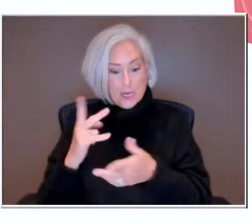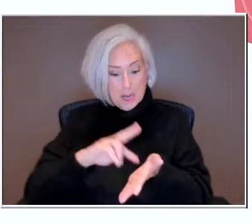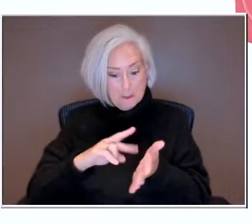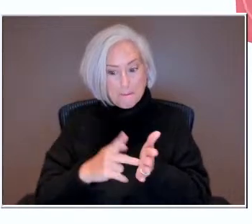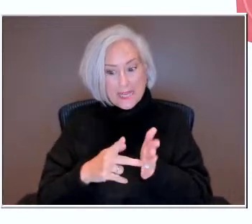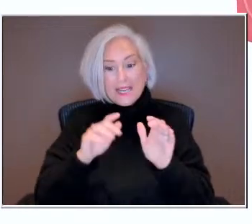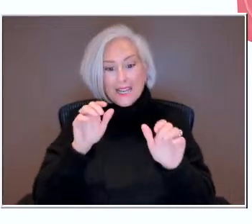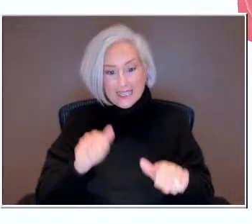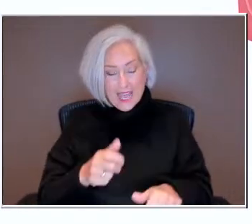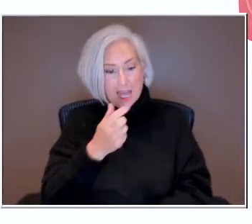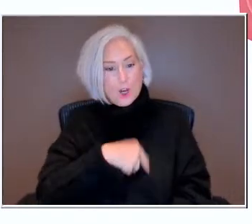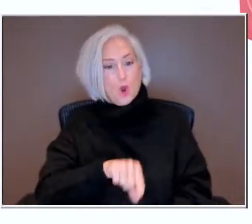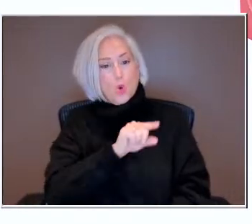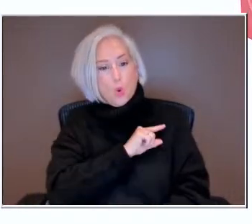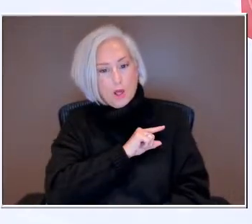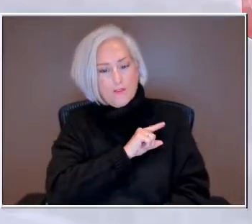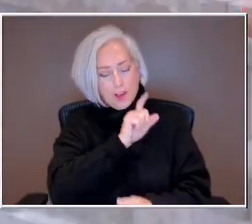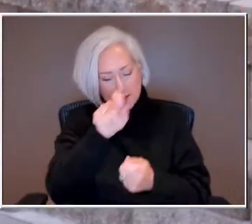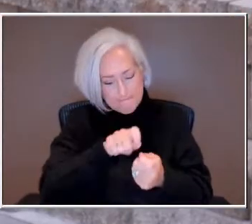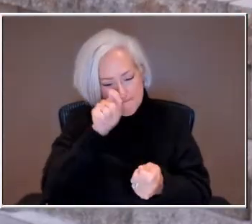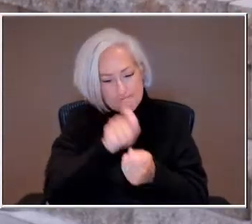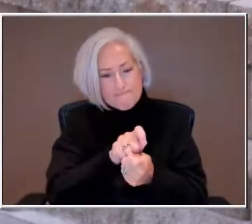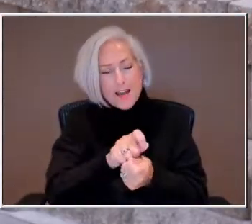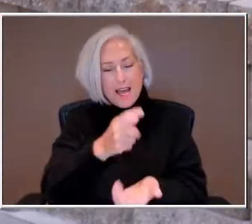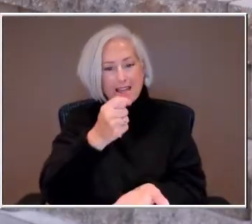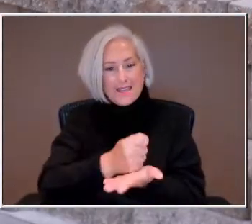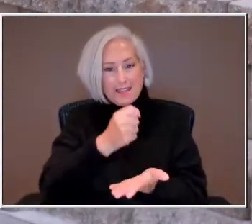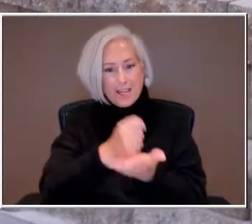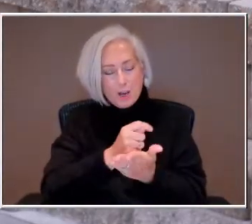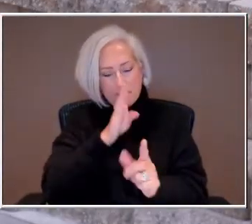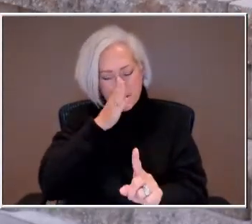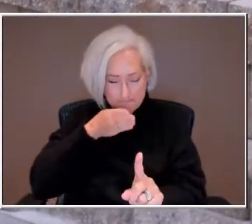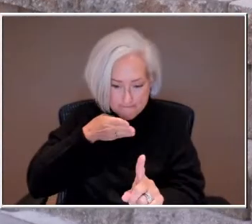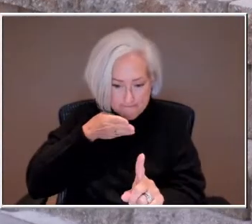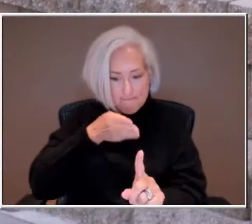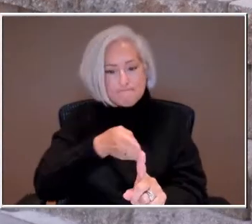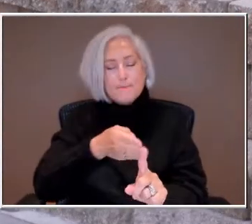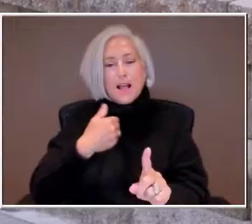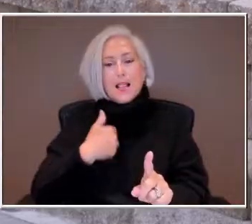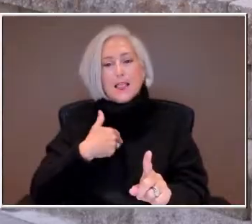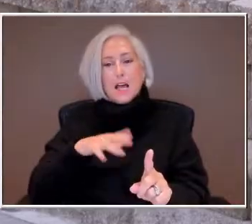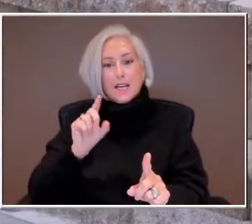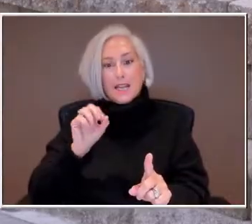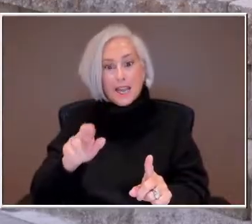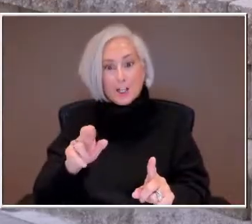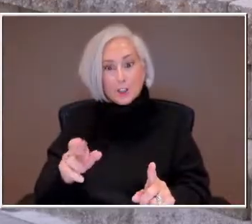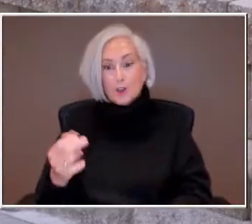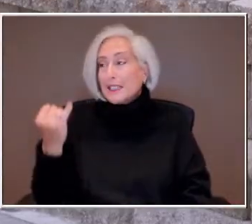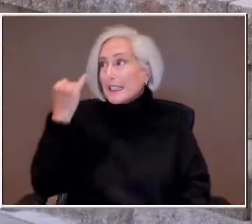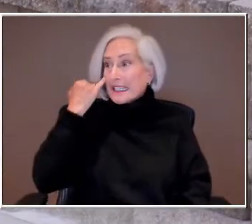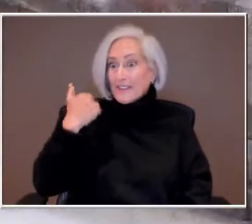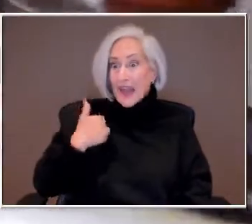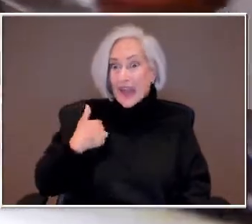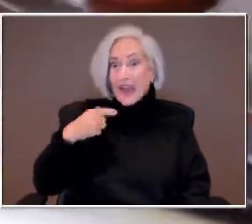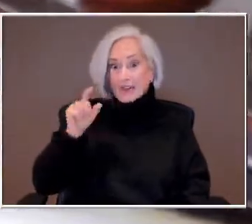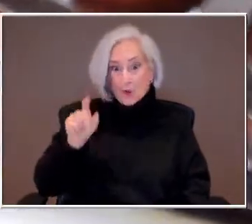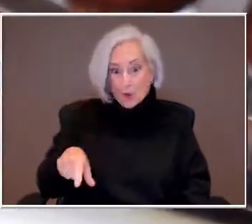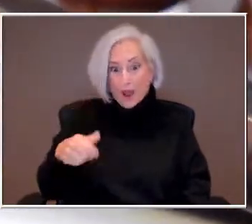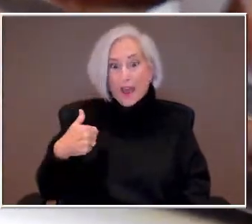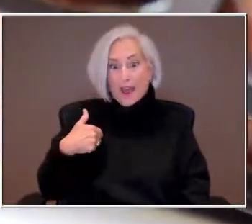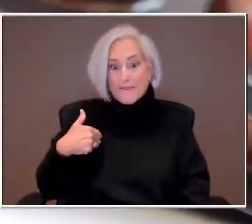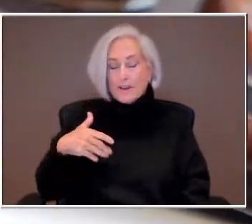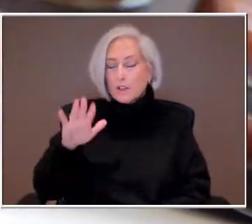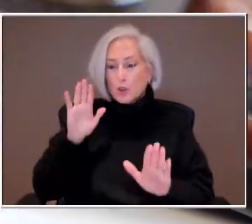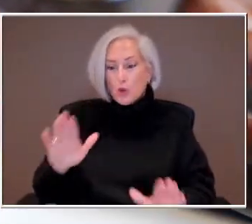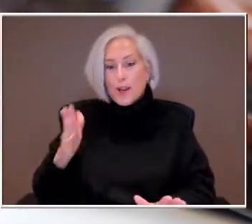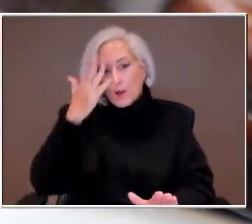her type of lung cancer. Oh my God, it's like, okay, I've got cancer, but if I have to have it, yes, this is great, because there is a